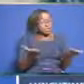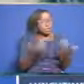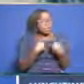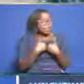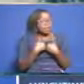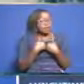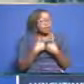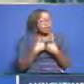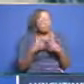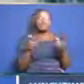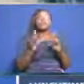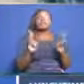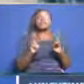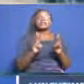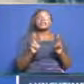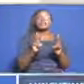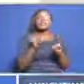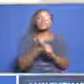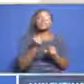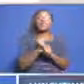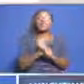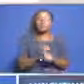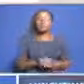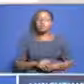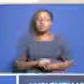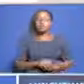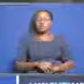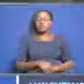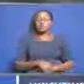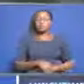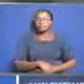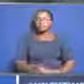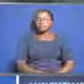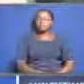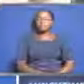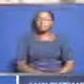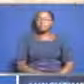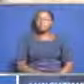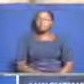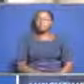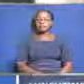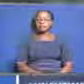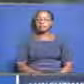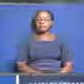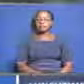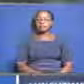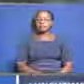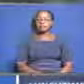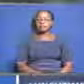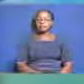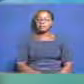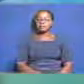tutajitolea kwa sababu tunaweza. For Channel One News, I'm Nisi Imano Okoth.